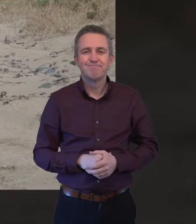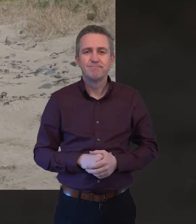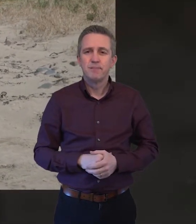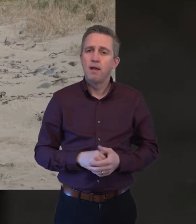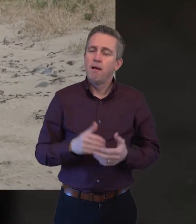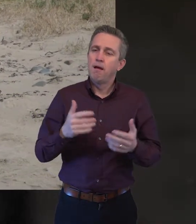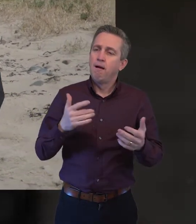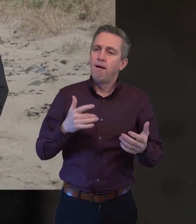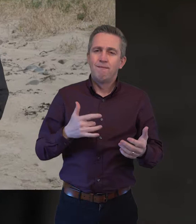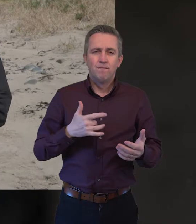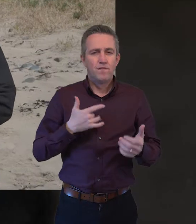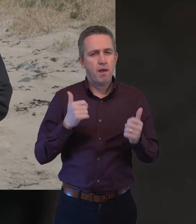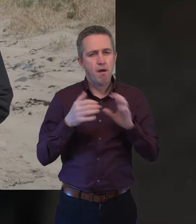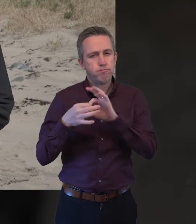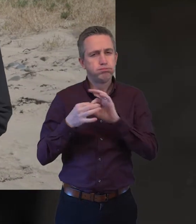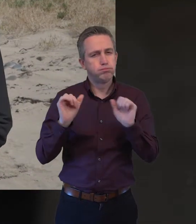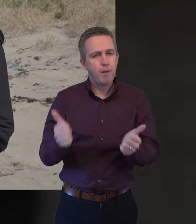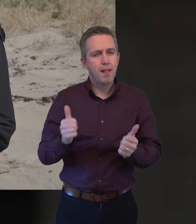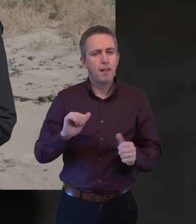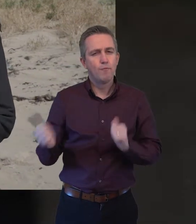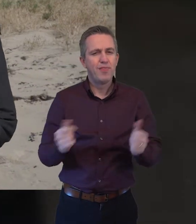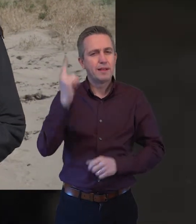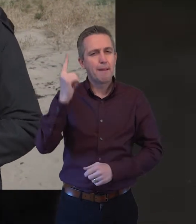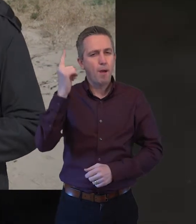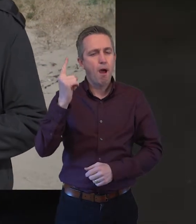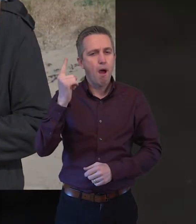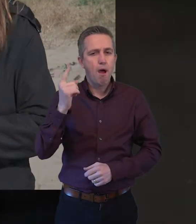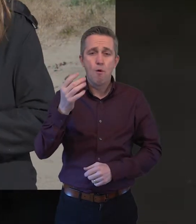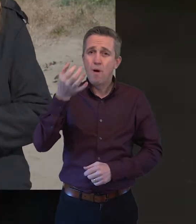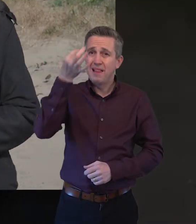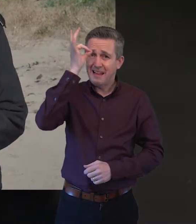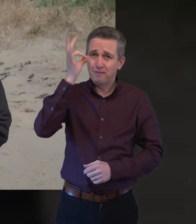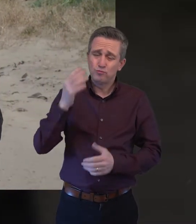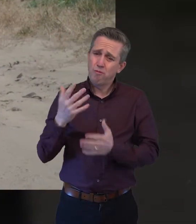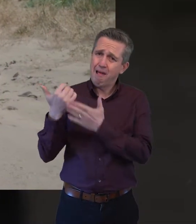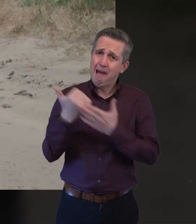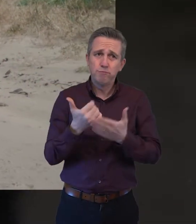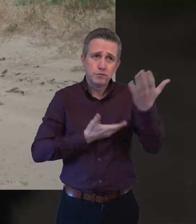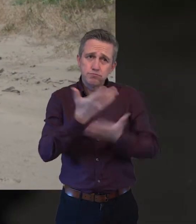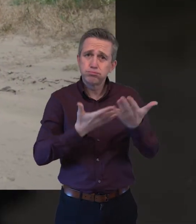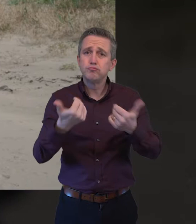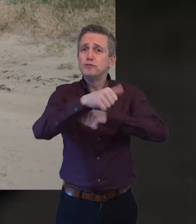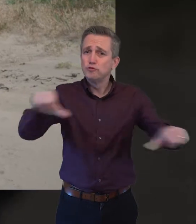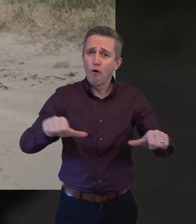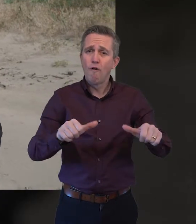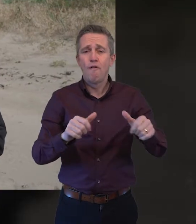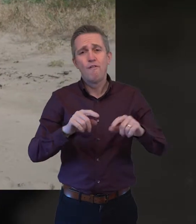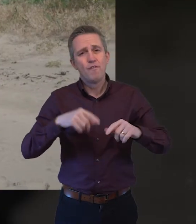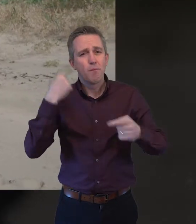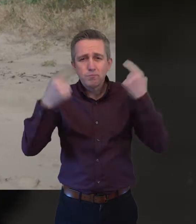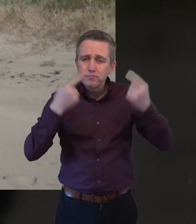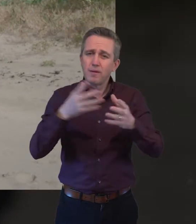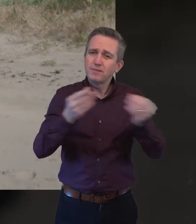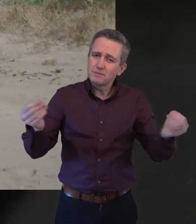Glad things have worked out the next door, though, eh? Mm-hmm. Yeah, the council were really good with helping with that. Mm-hmm. Still not much keen on their taste in